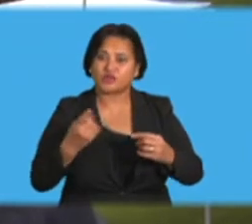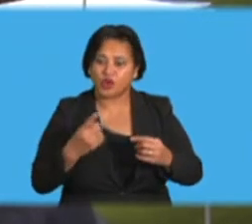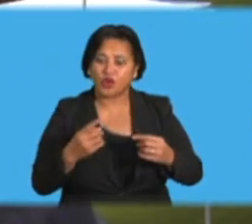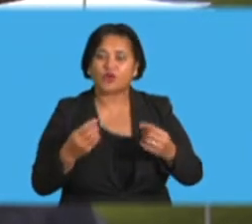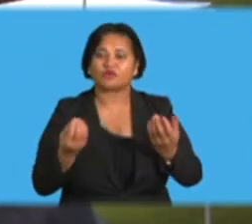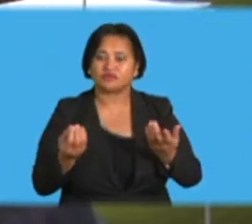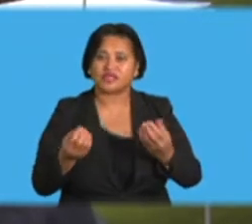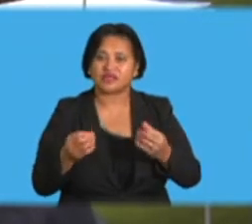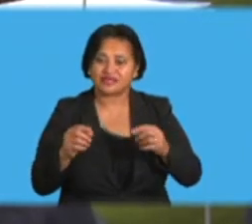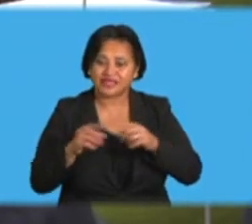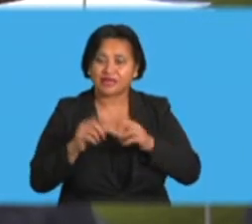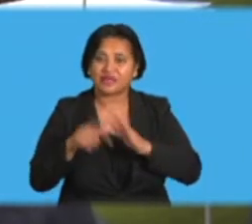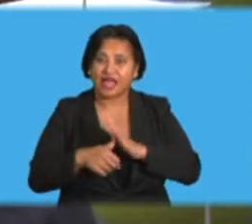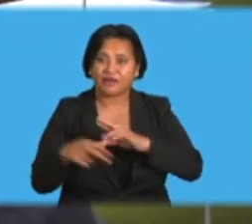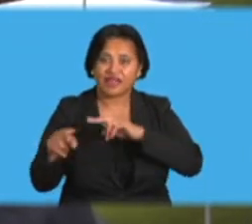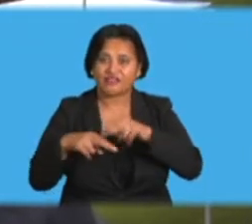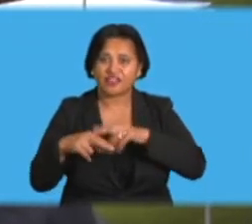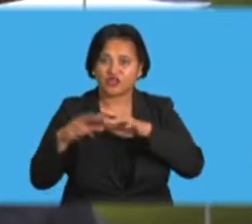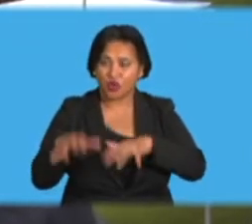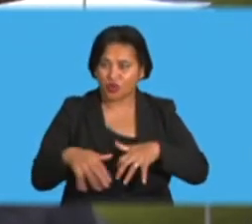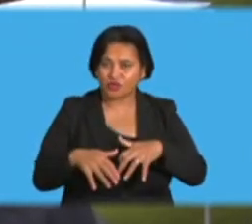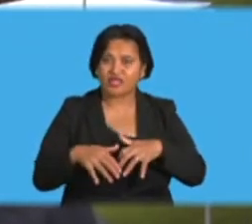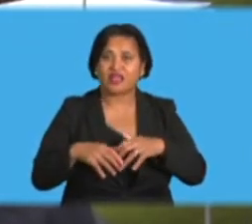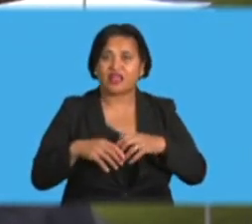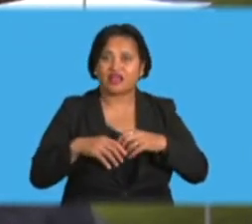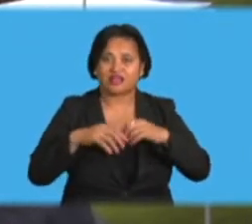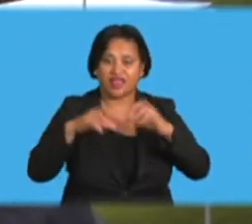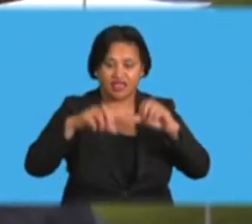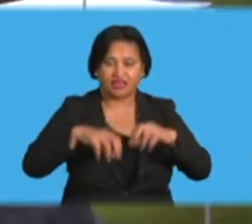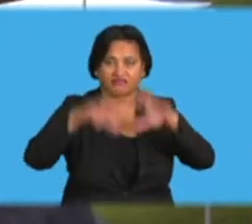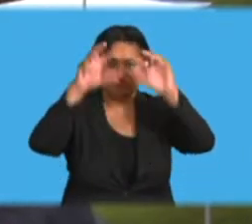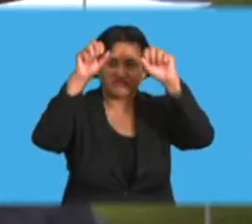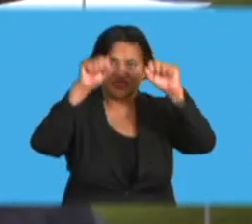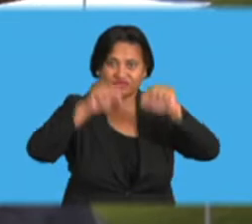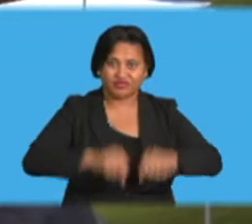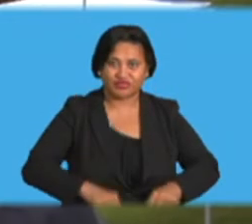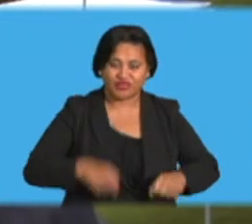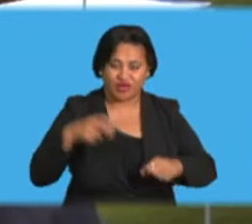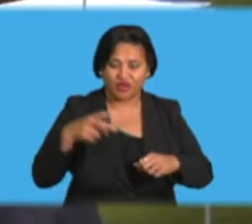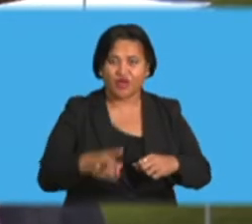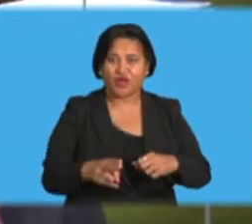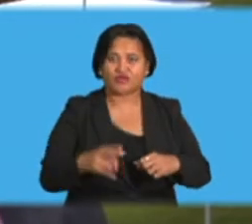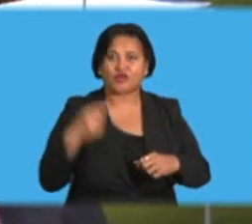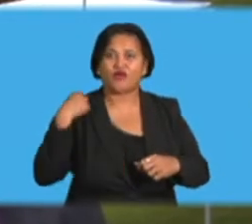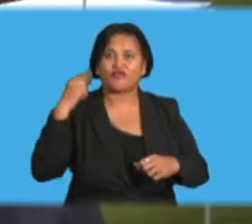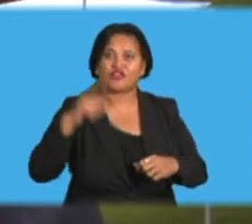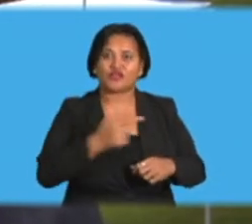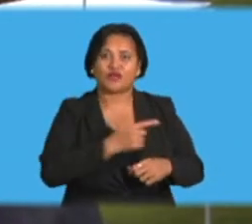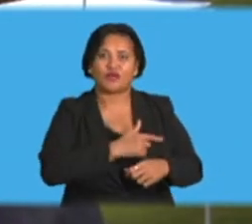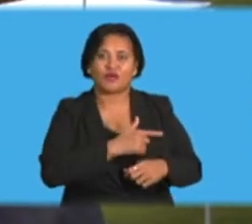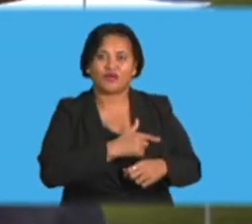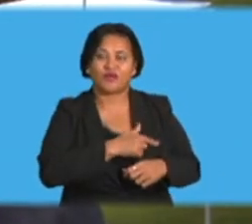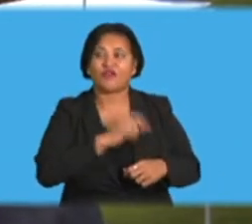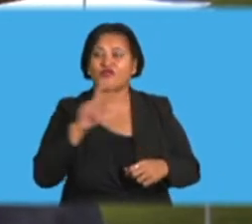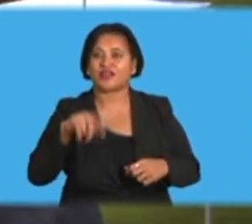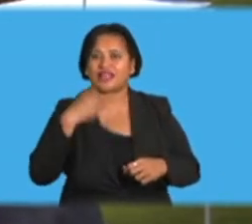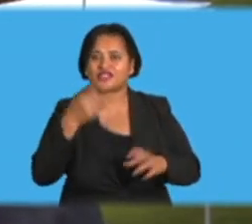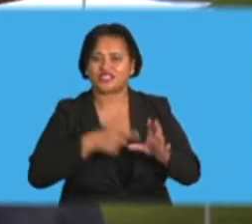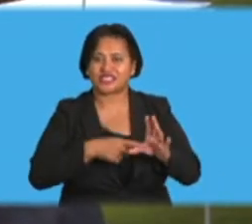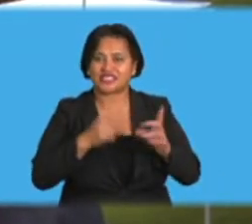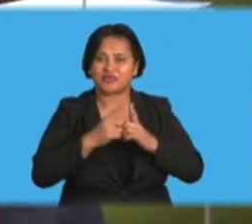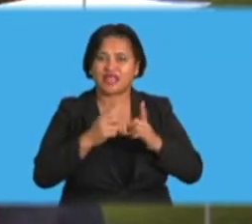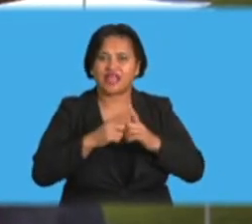host country event for the unveiling of the official logo and theme of next year's ADB general meeting, which is Prosperity Through